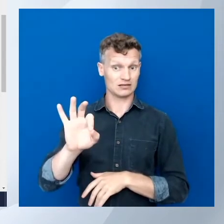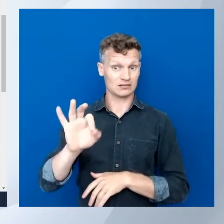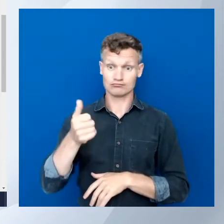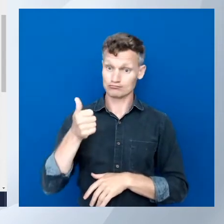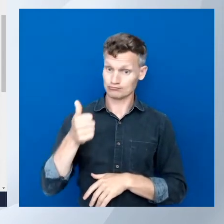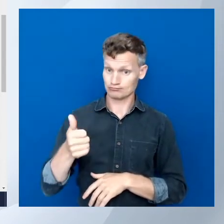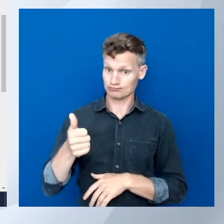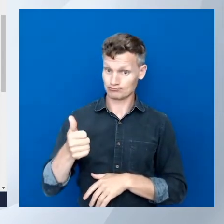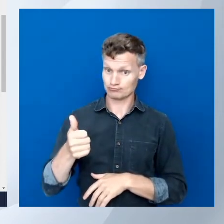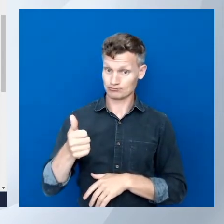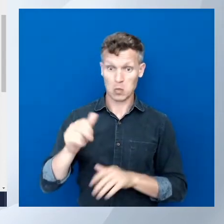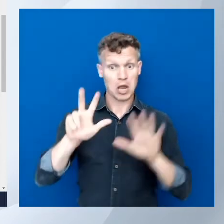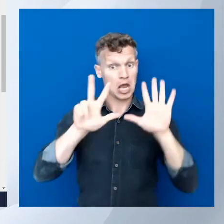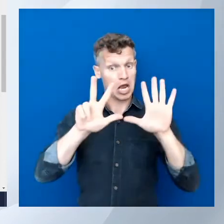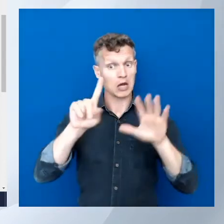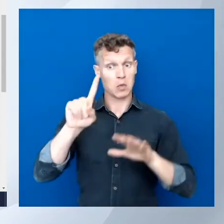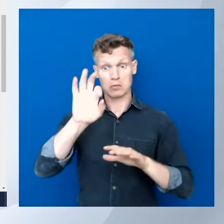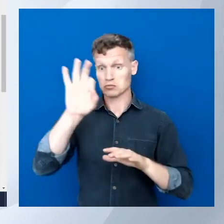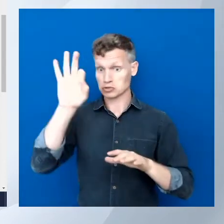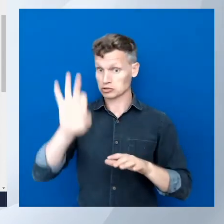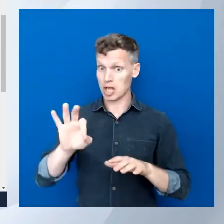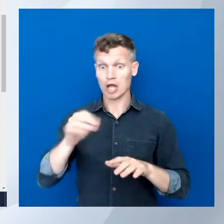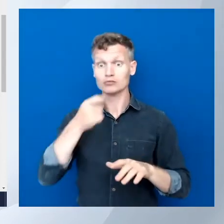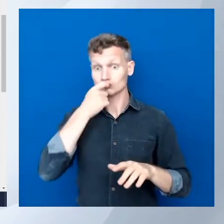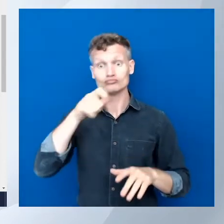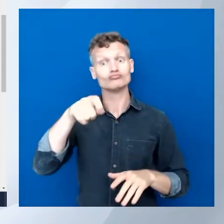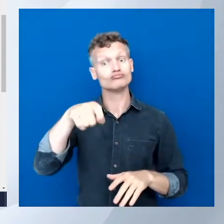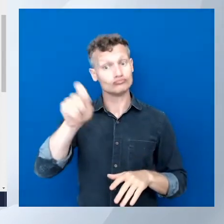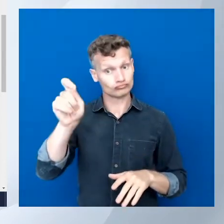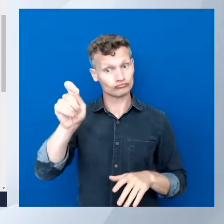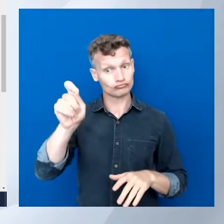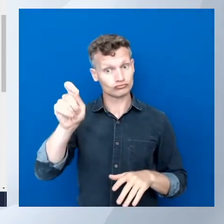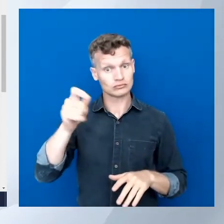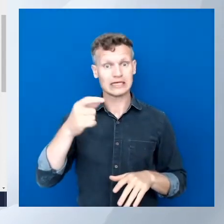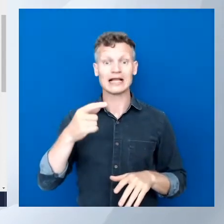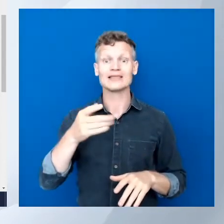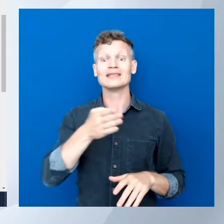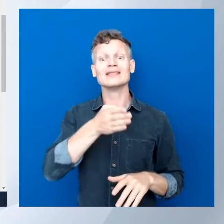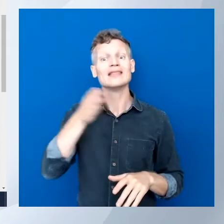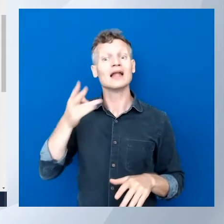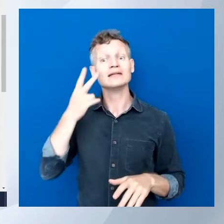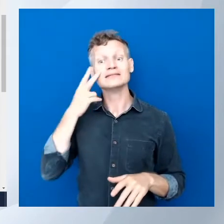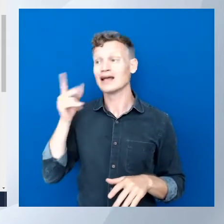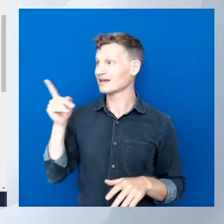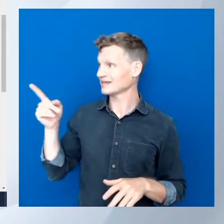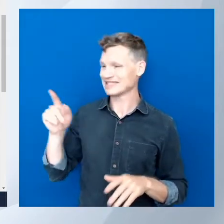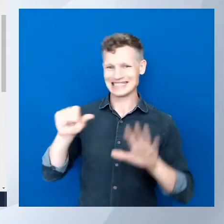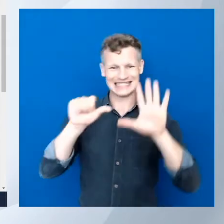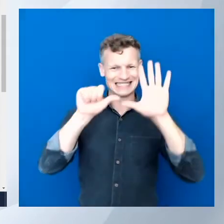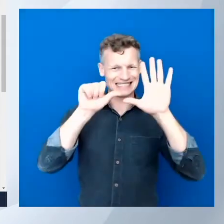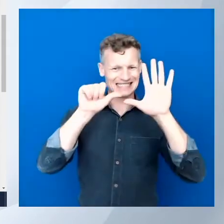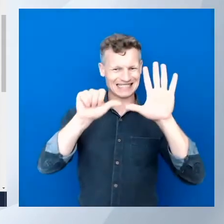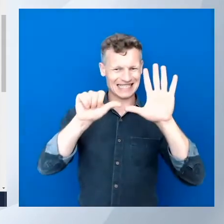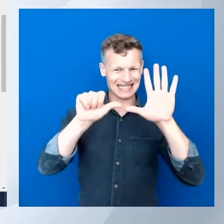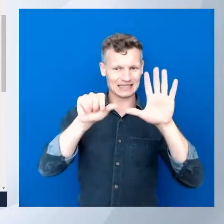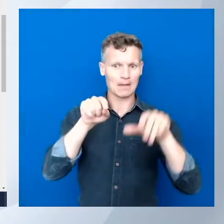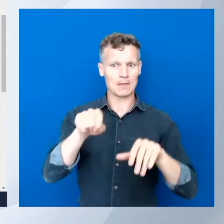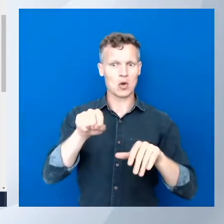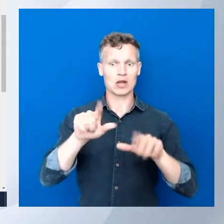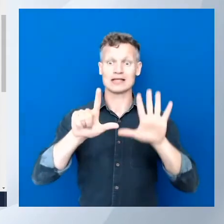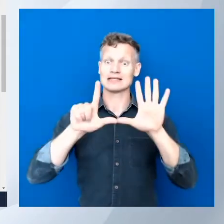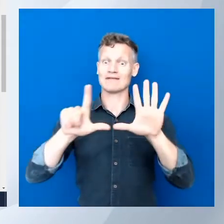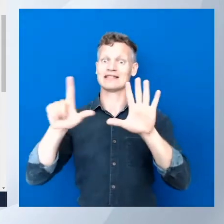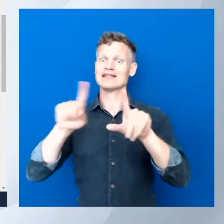correctly. And then it will say there's a 6.77% difference in performance between male and female